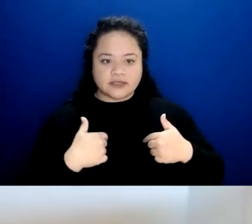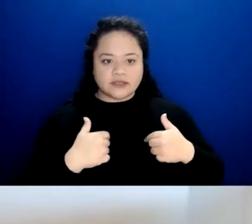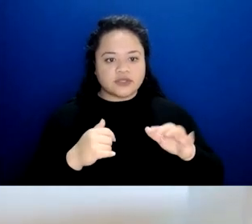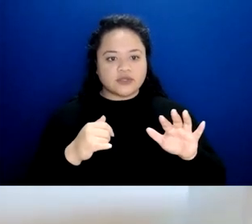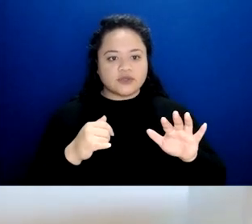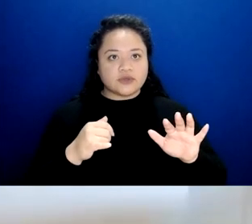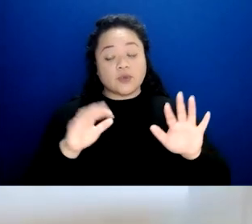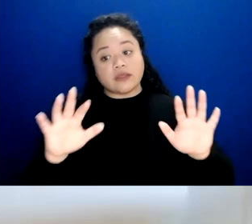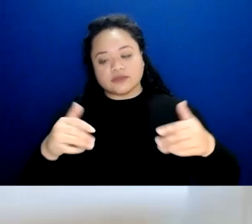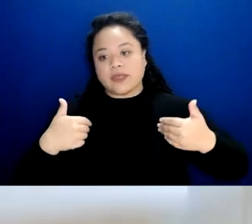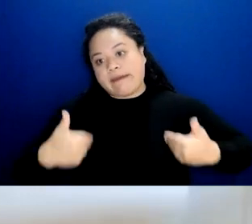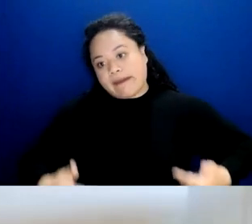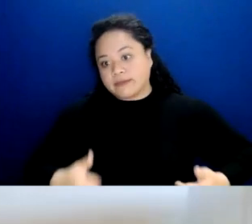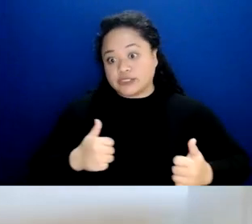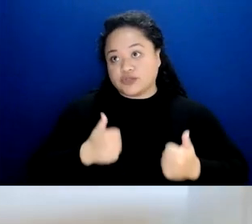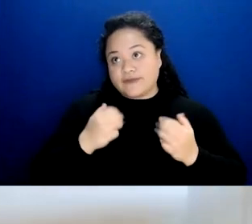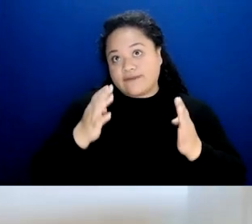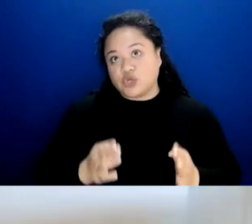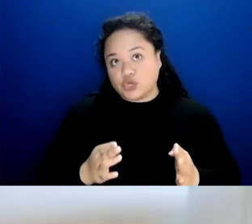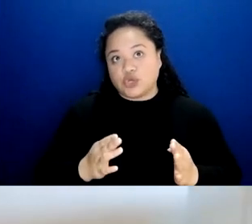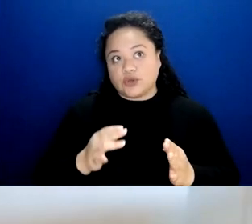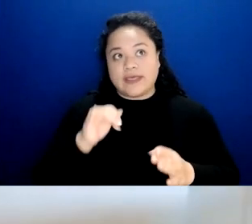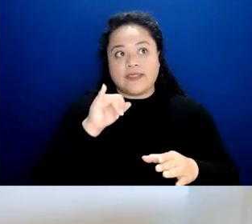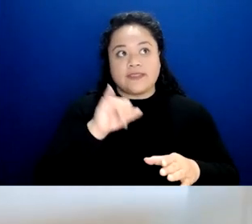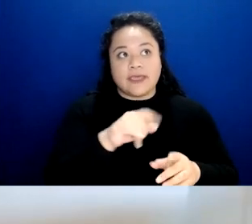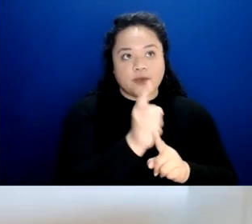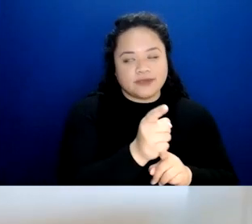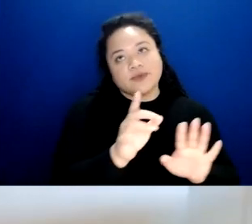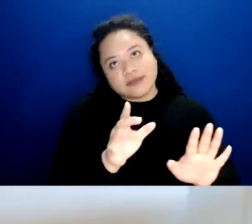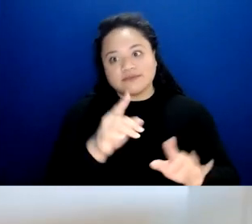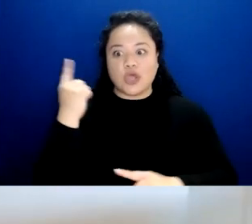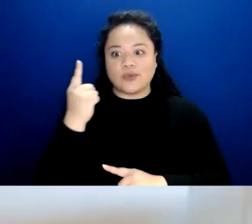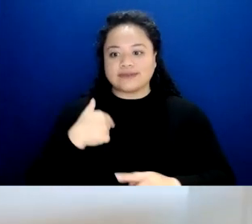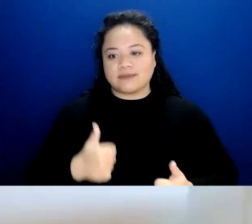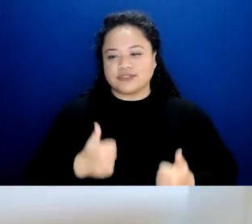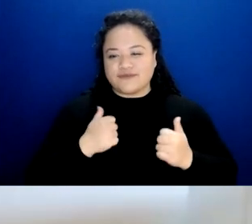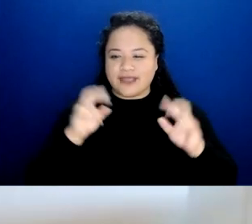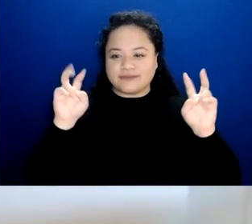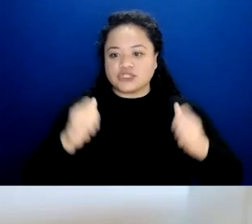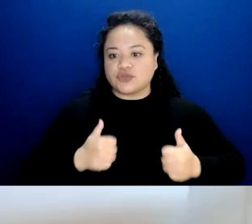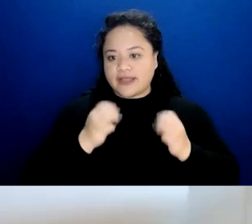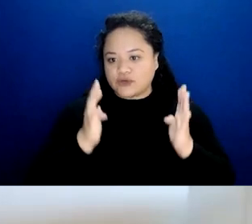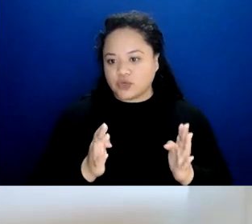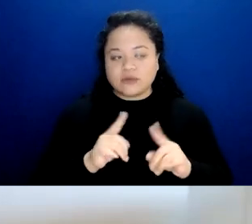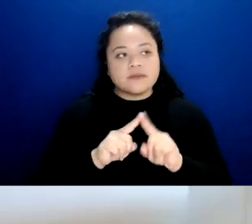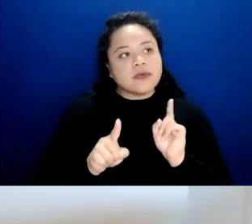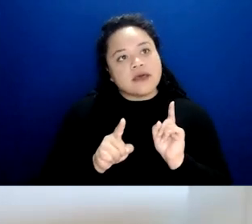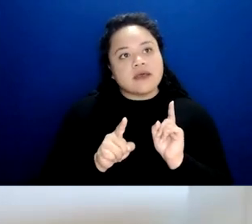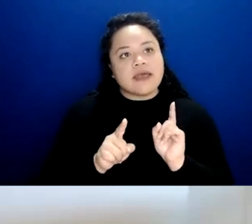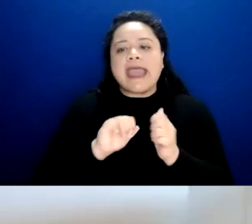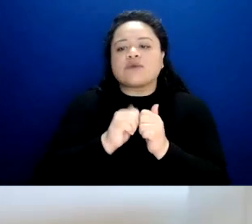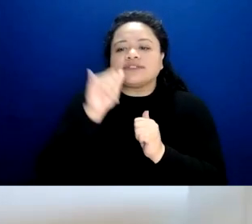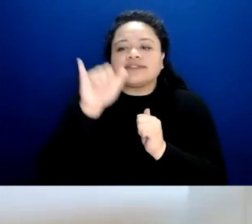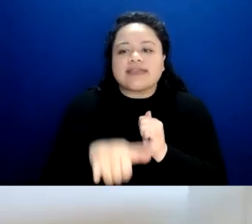Or I am a survivor in every moment, I should say. But how does that impact the way we exist? Because we